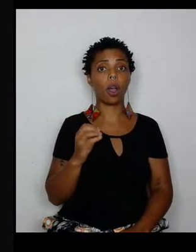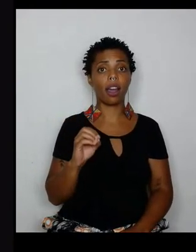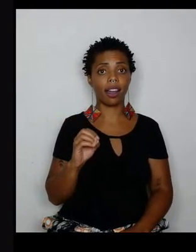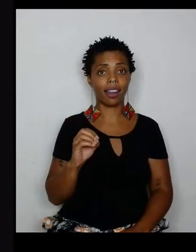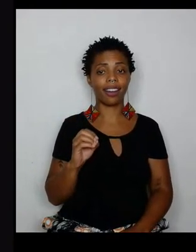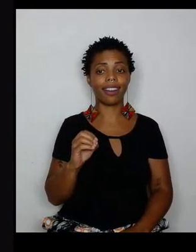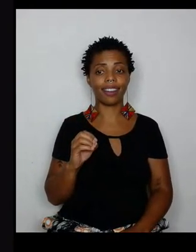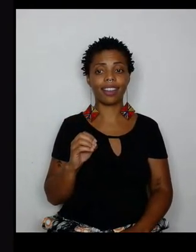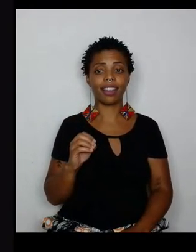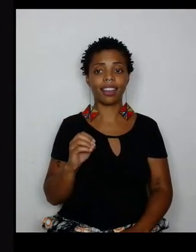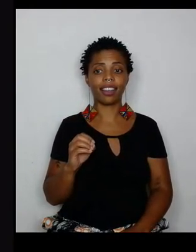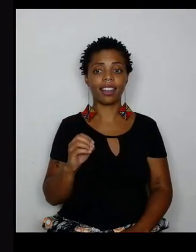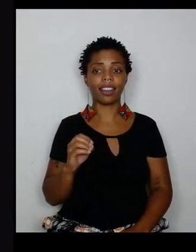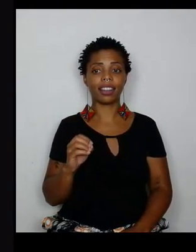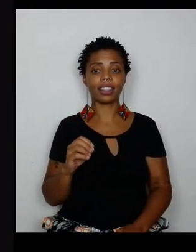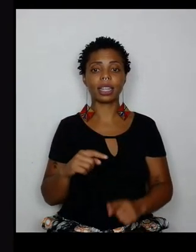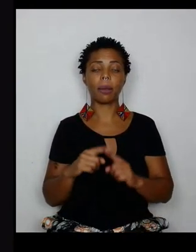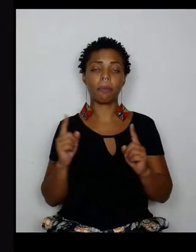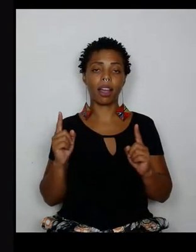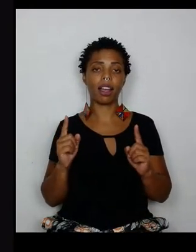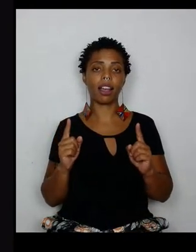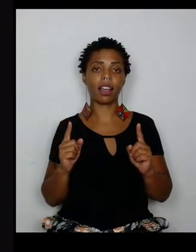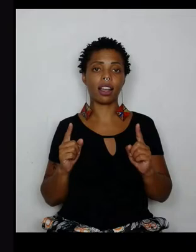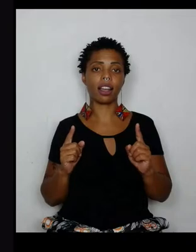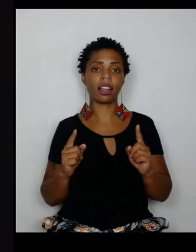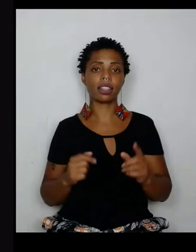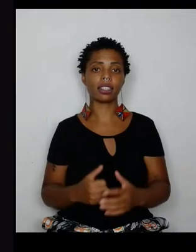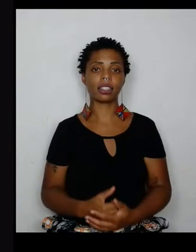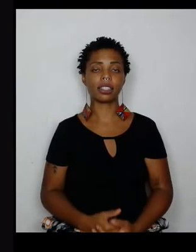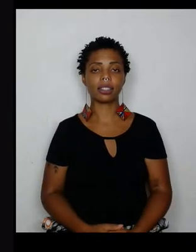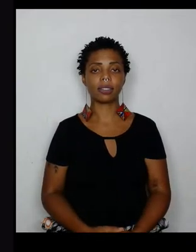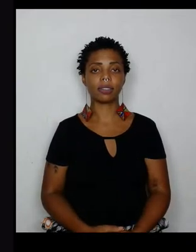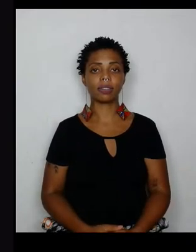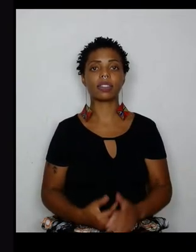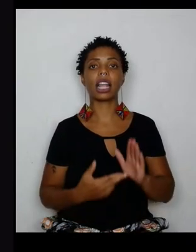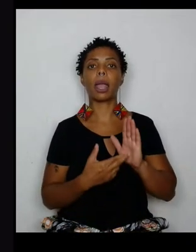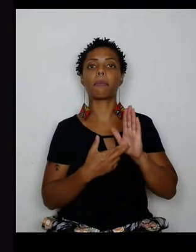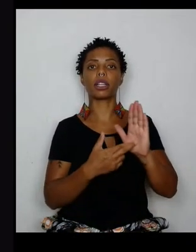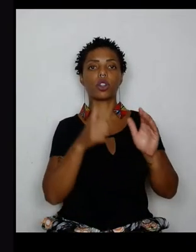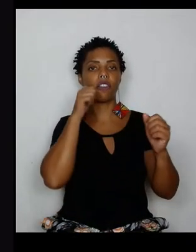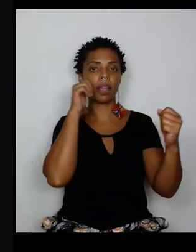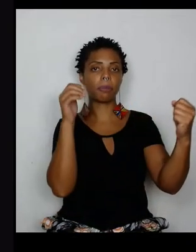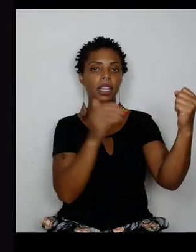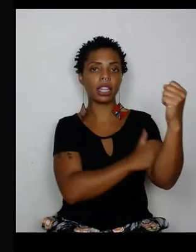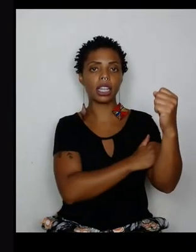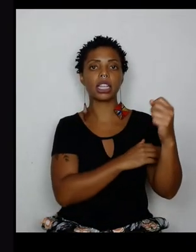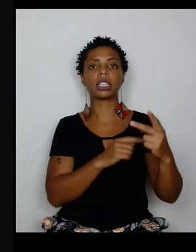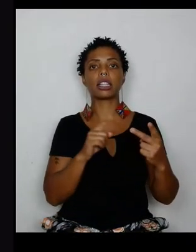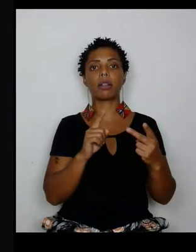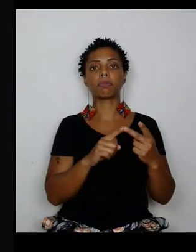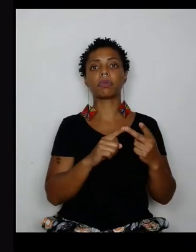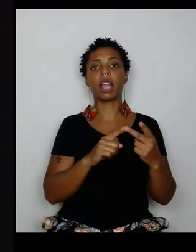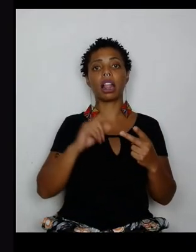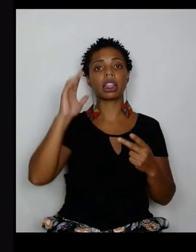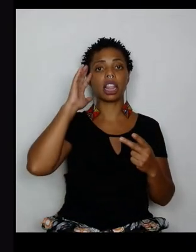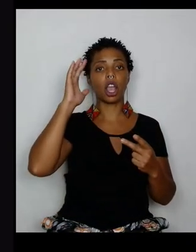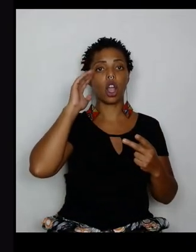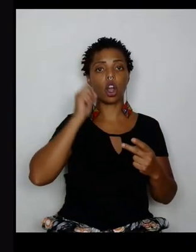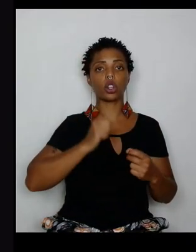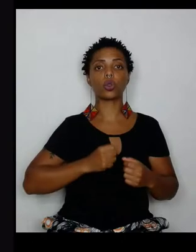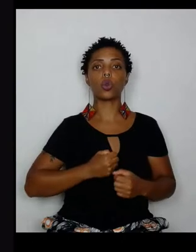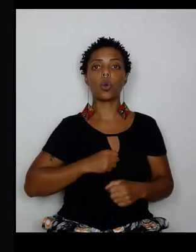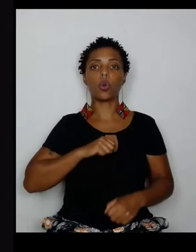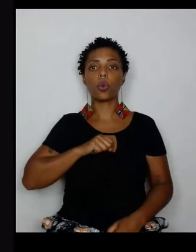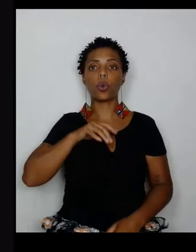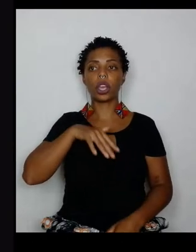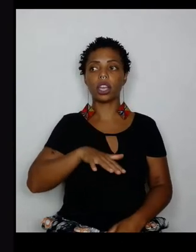for feminist art historical queer and cultural theorists so too in the pacific artists have developed a range of